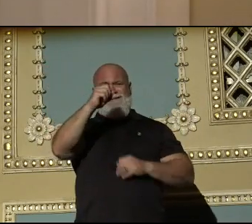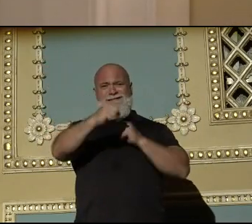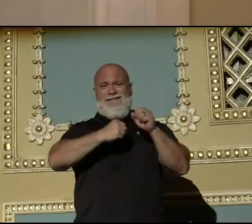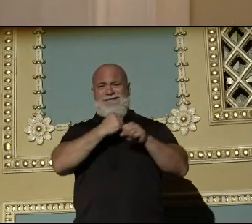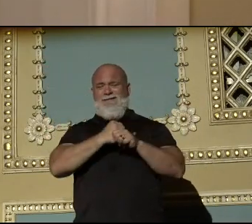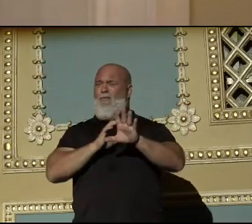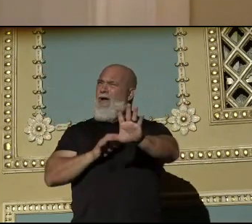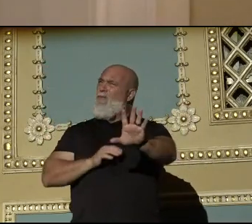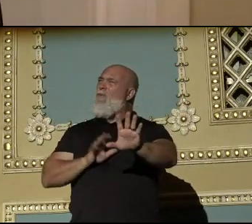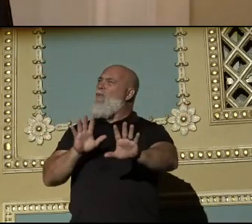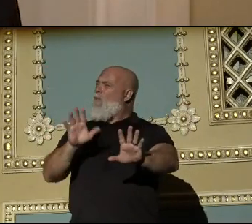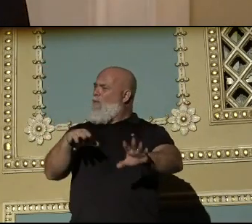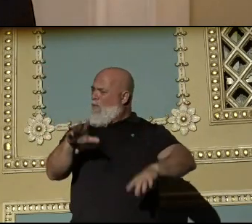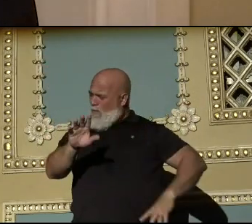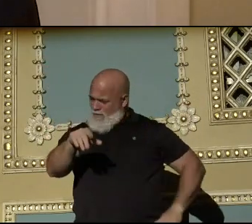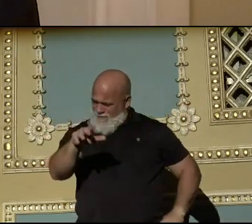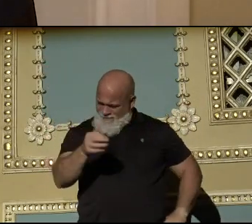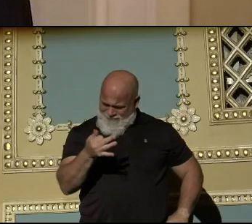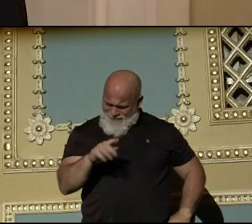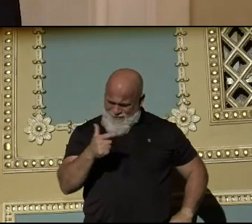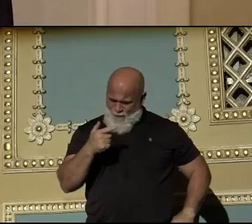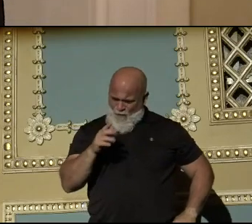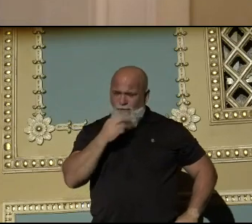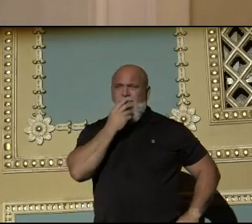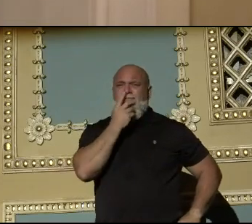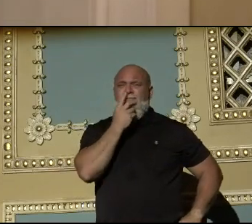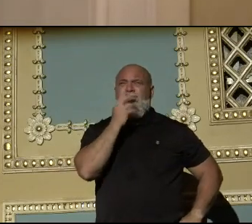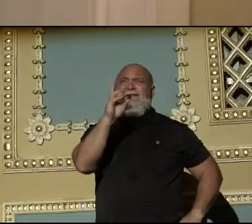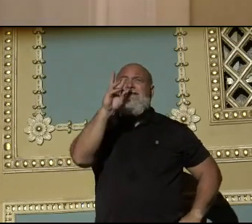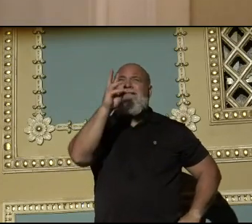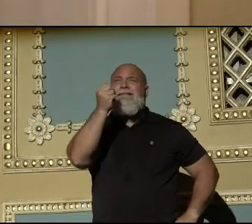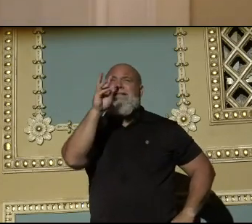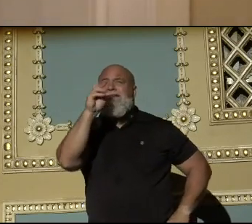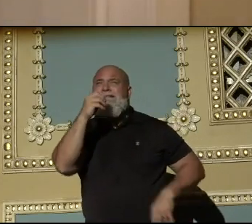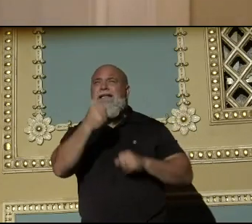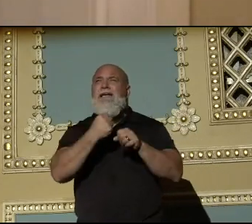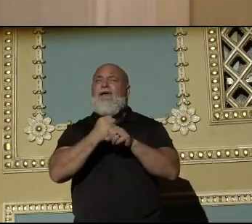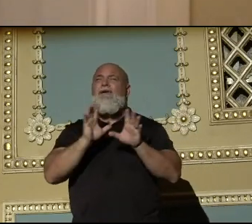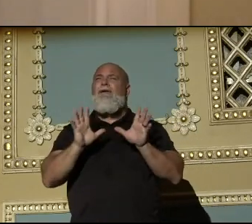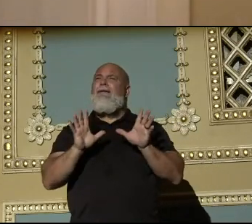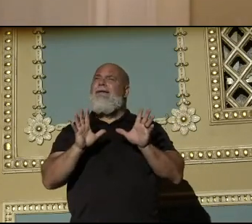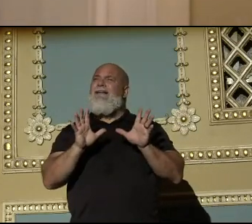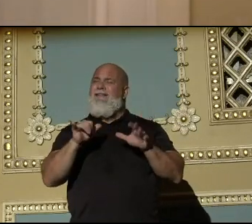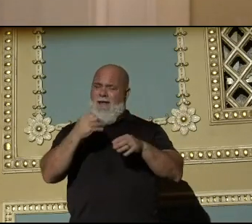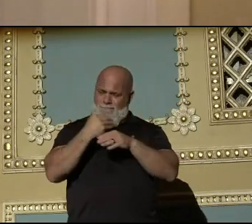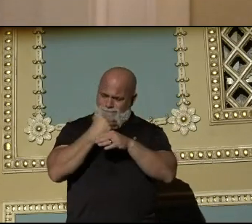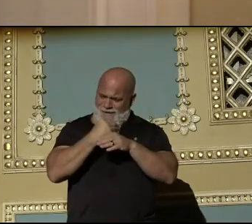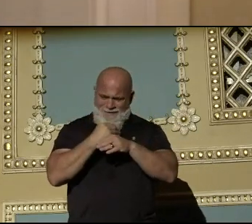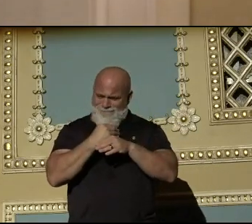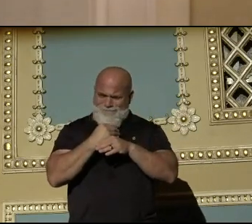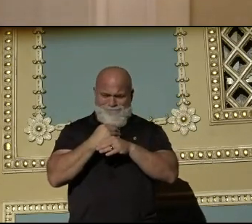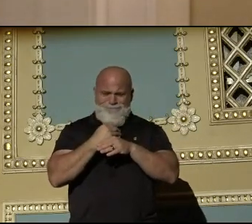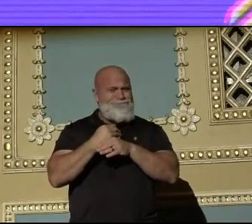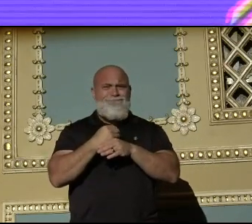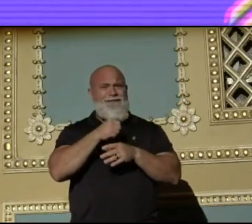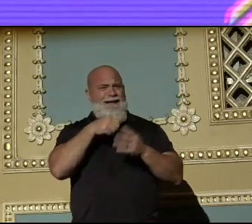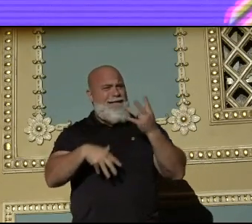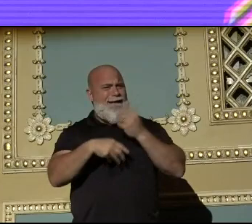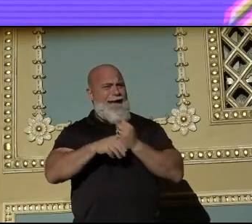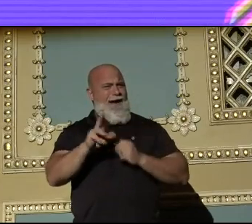minute, 1921, 60 years? That math does not check out.